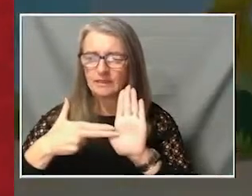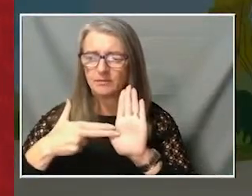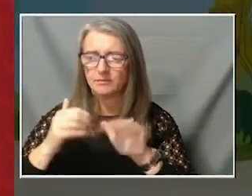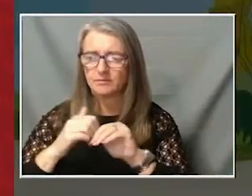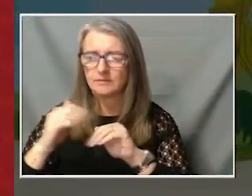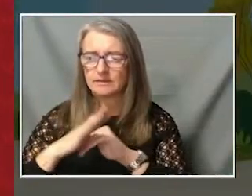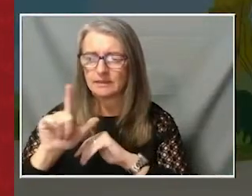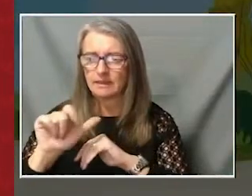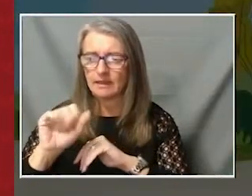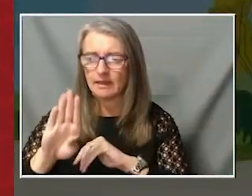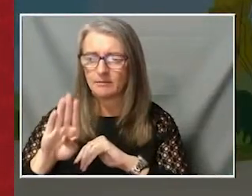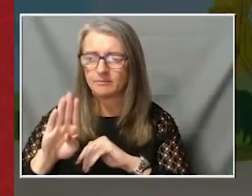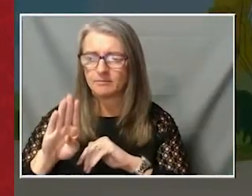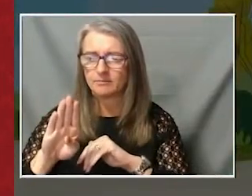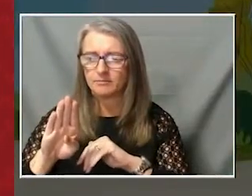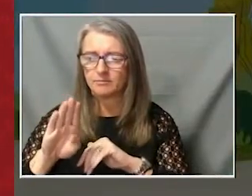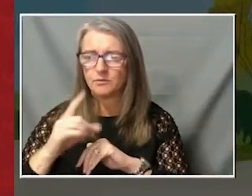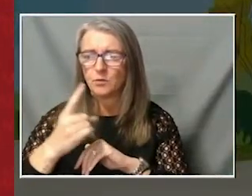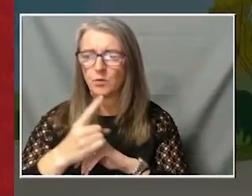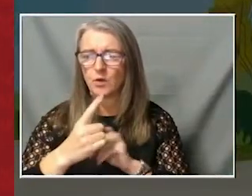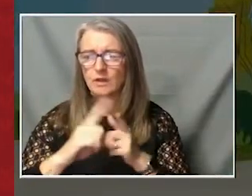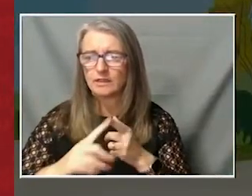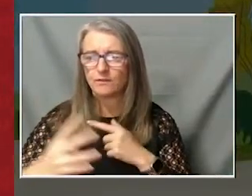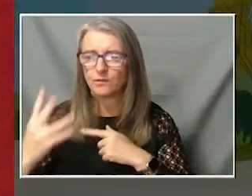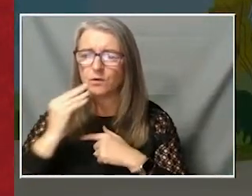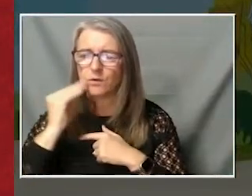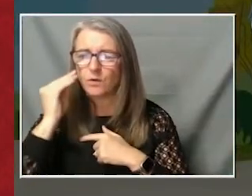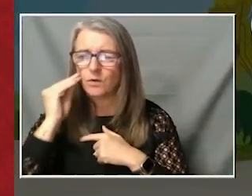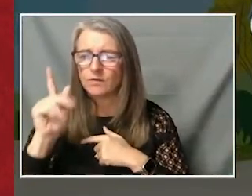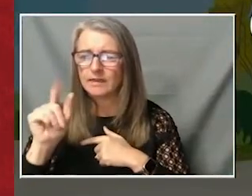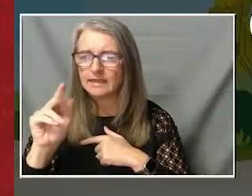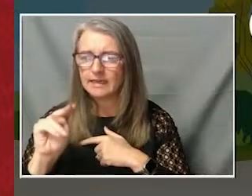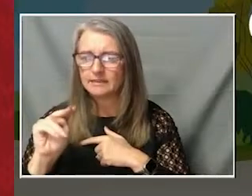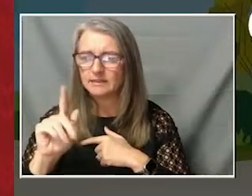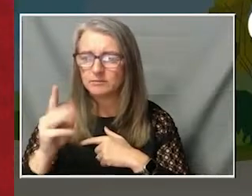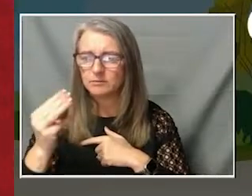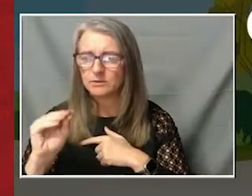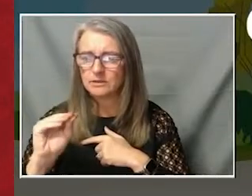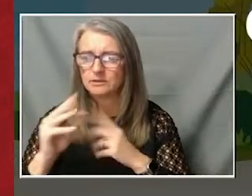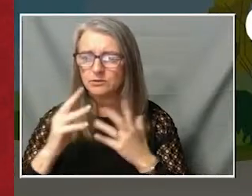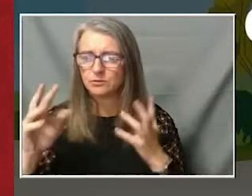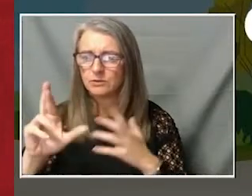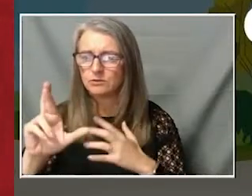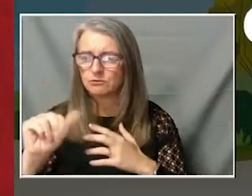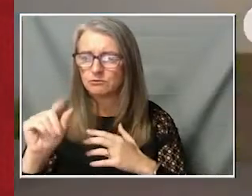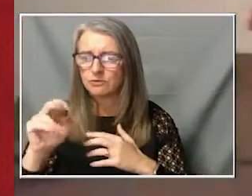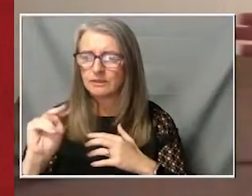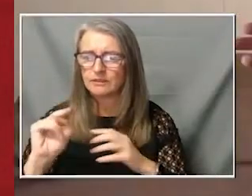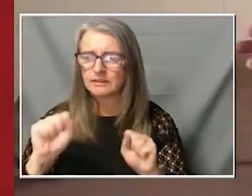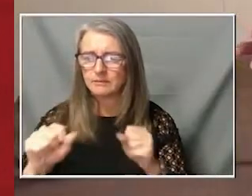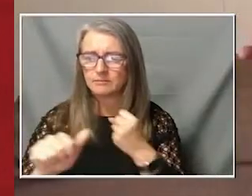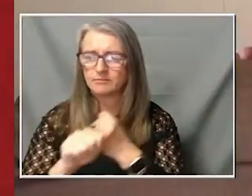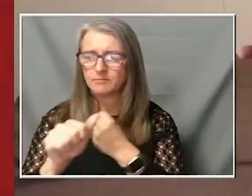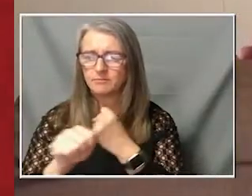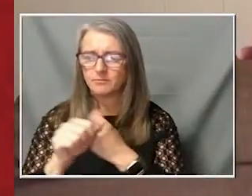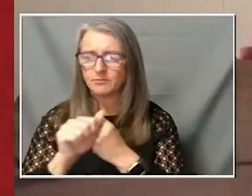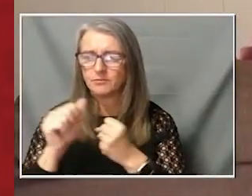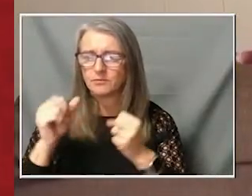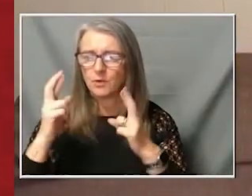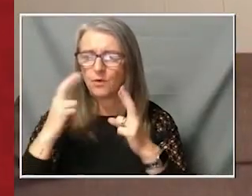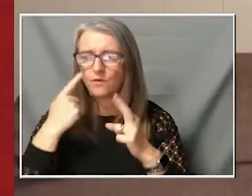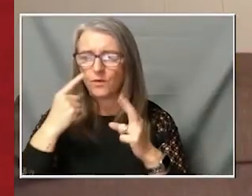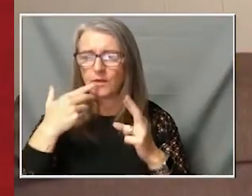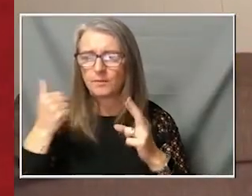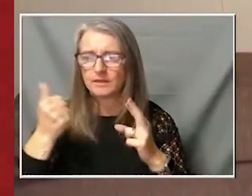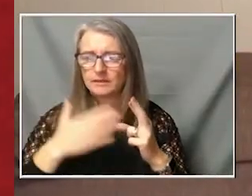lab. Again, 1 in 4 homes in Kansas and Missouri have an overabundance of radon in their basements, which can be dangerous. We're going to hope for the best out of